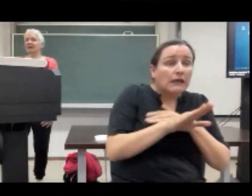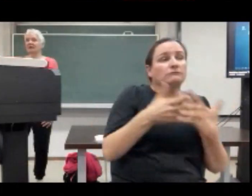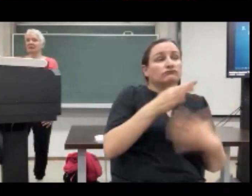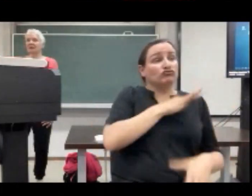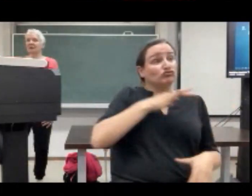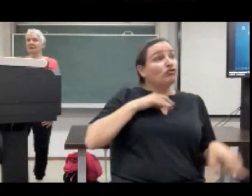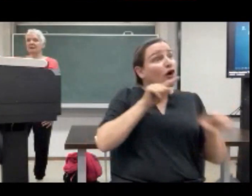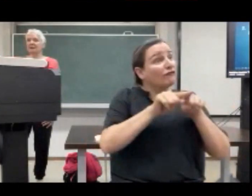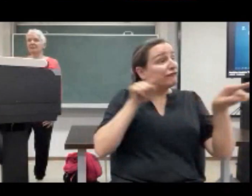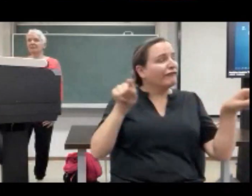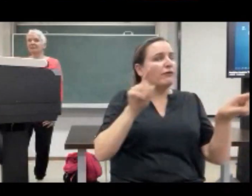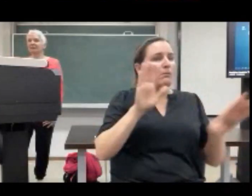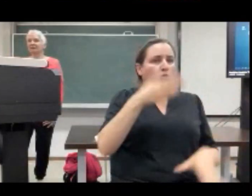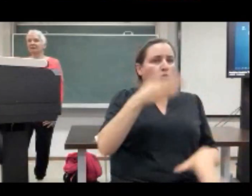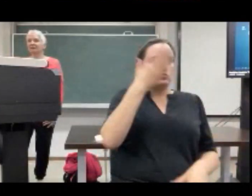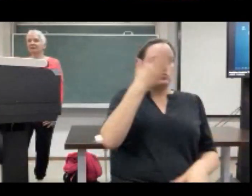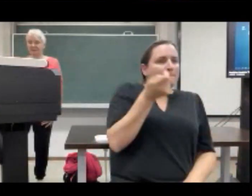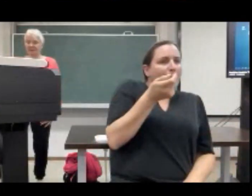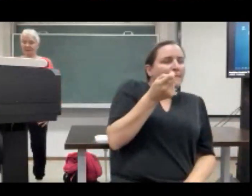had training in deaf awareness.